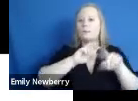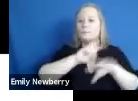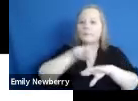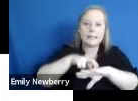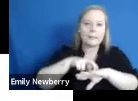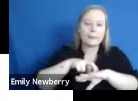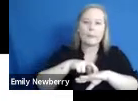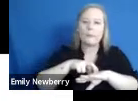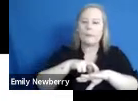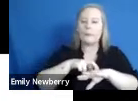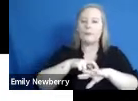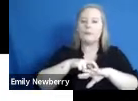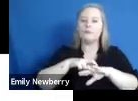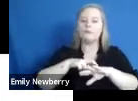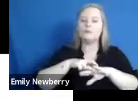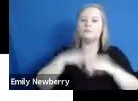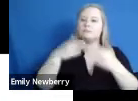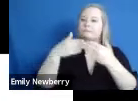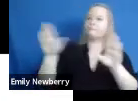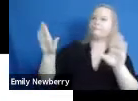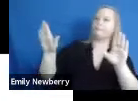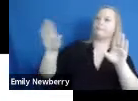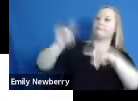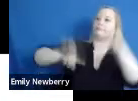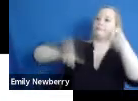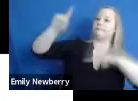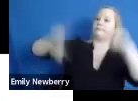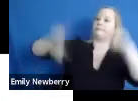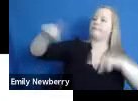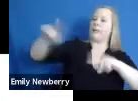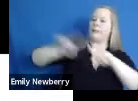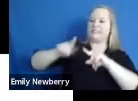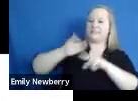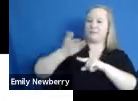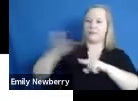We also are trying to address some of these other